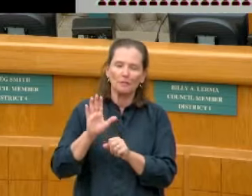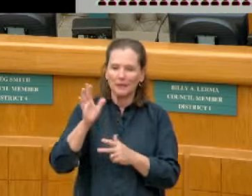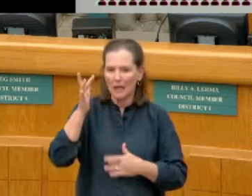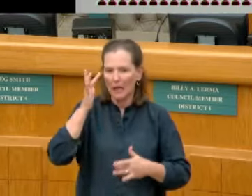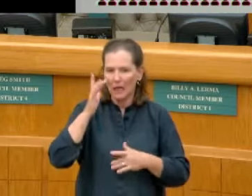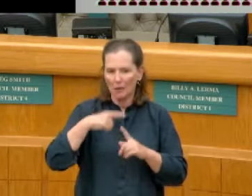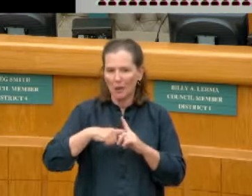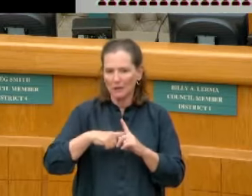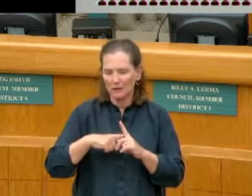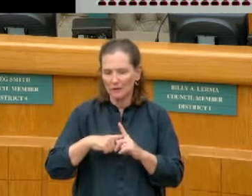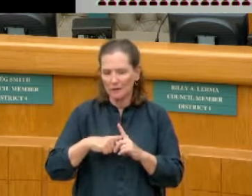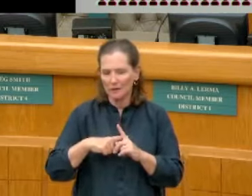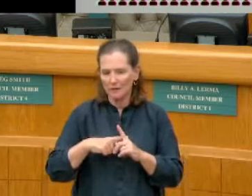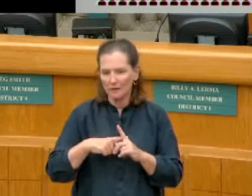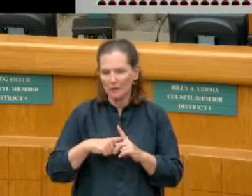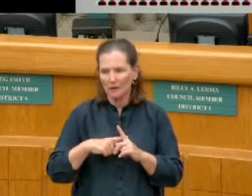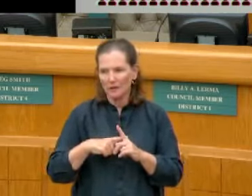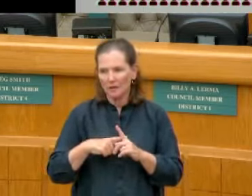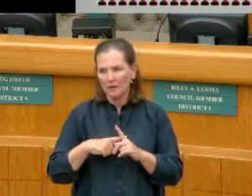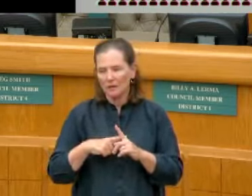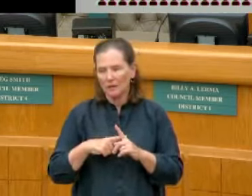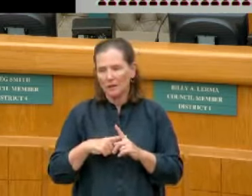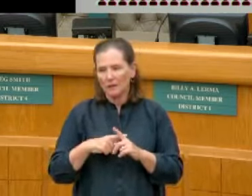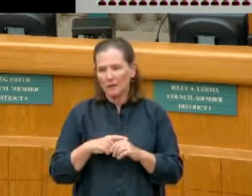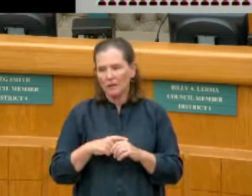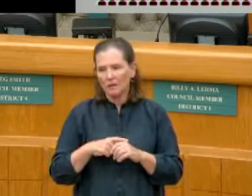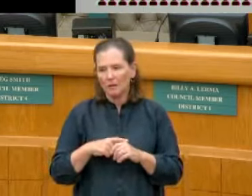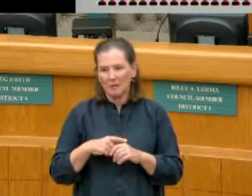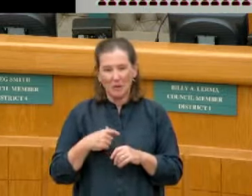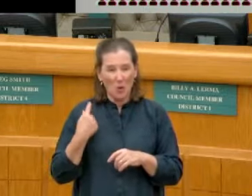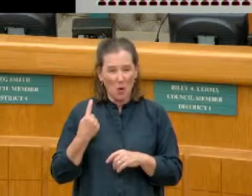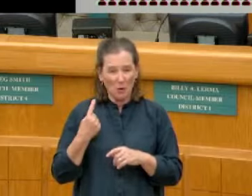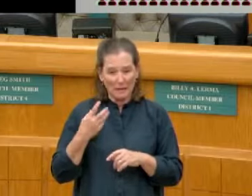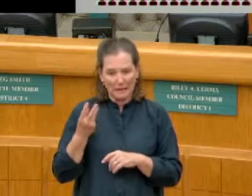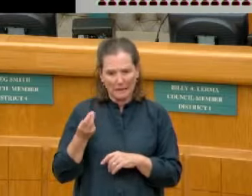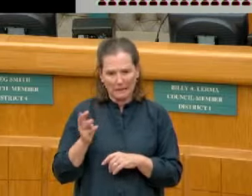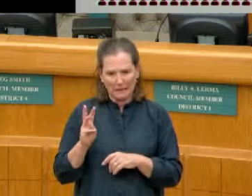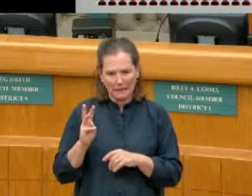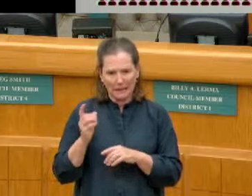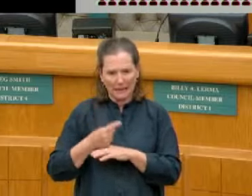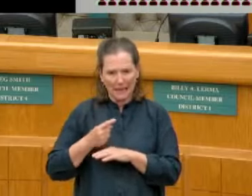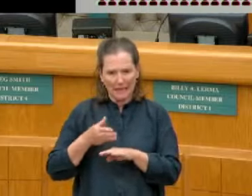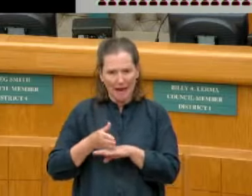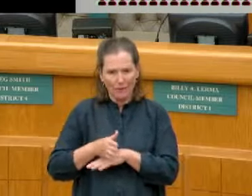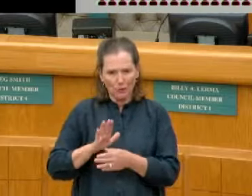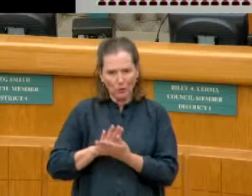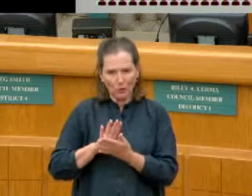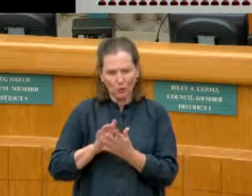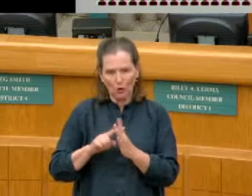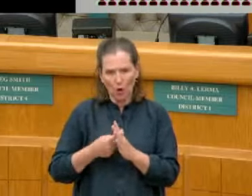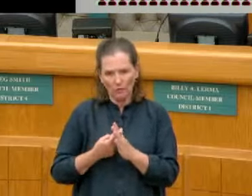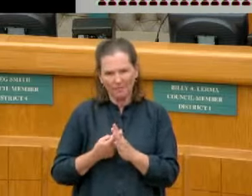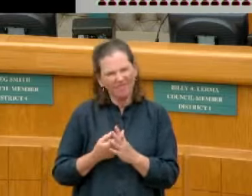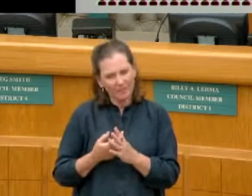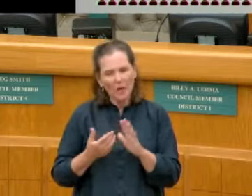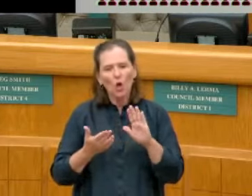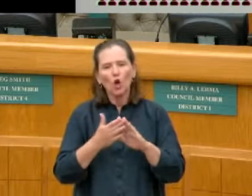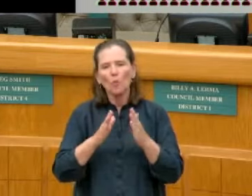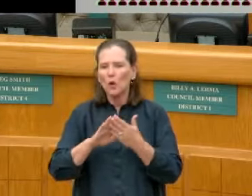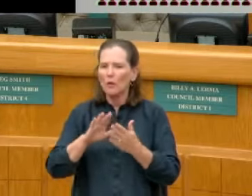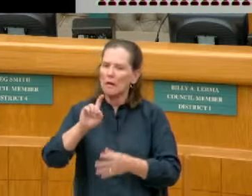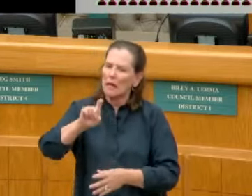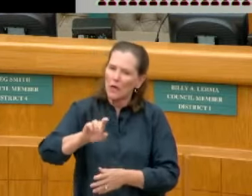just 16 days since opening school. Our community needs your help. Our healthcare workers and